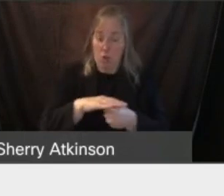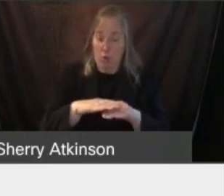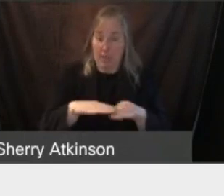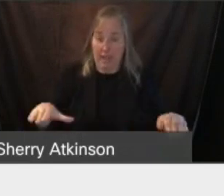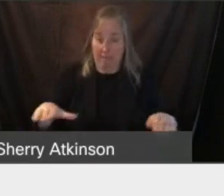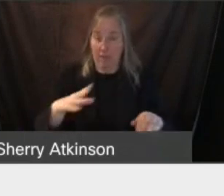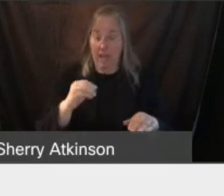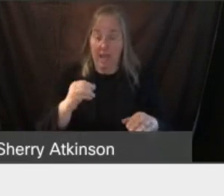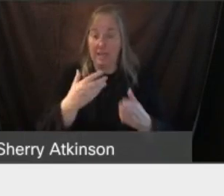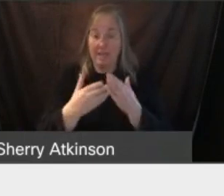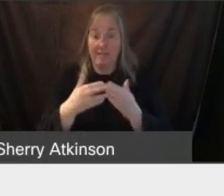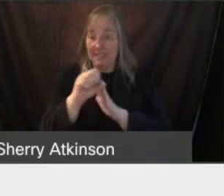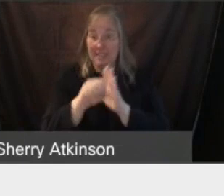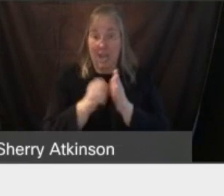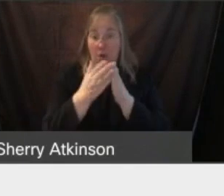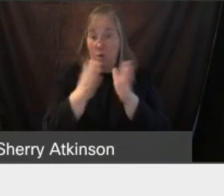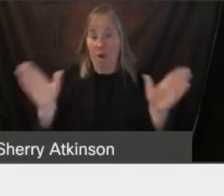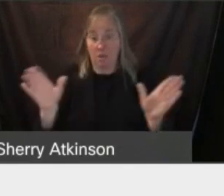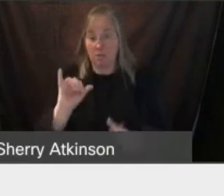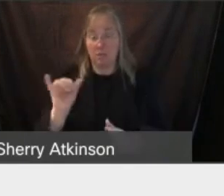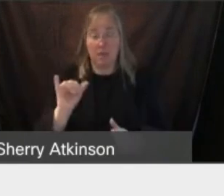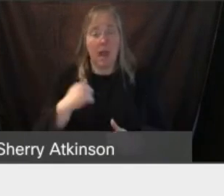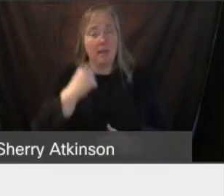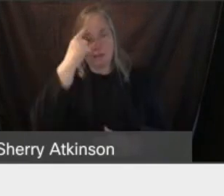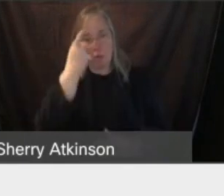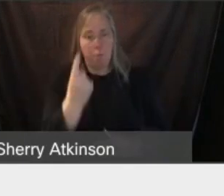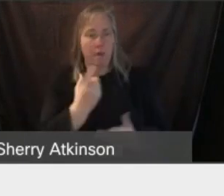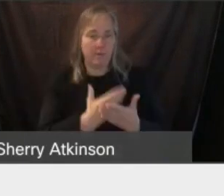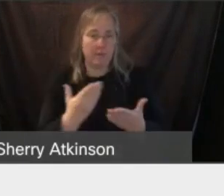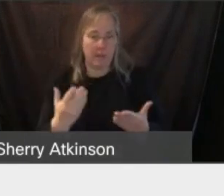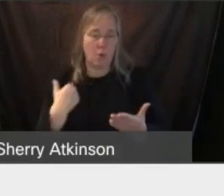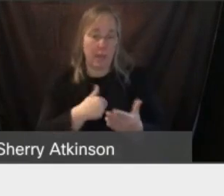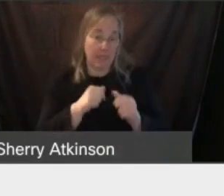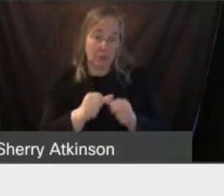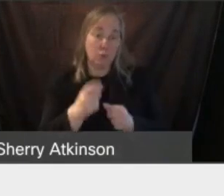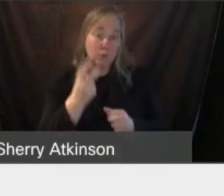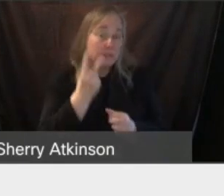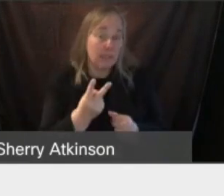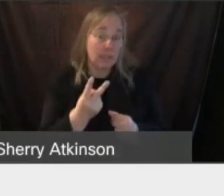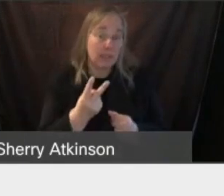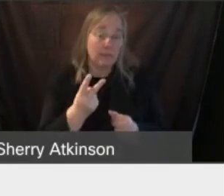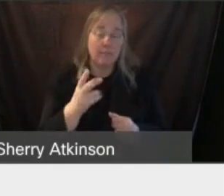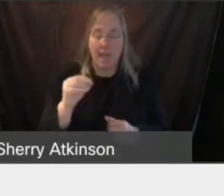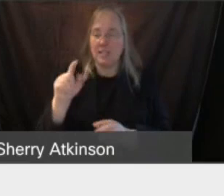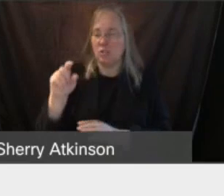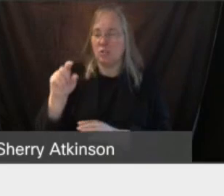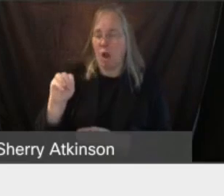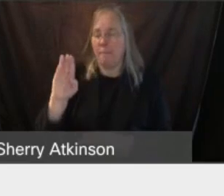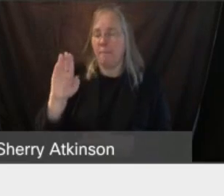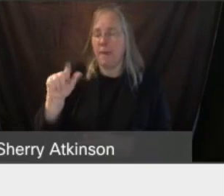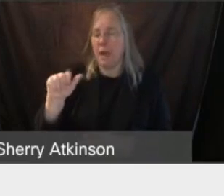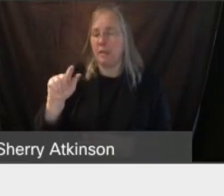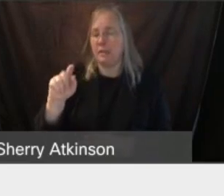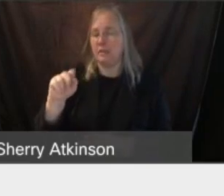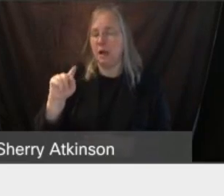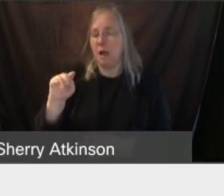and even statewide as well. And I think one of the things that we're continuing to see, and Tom Valentine started alluding to it a